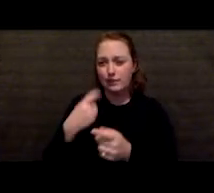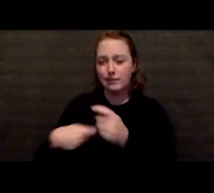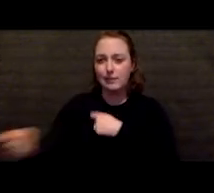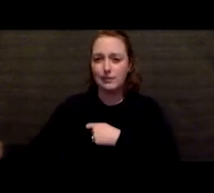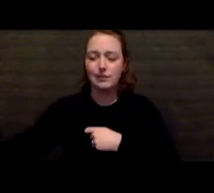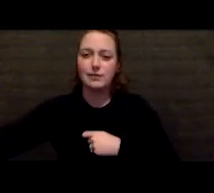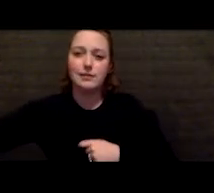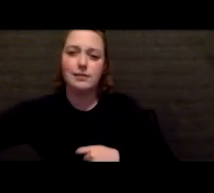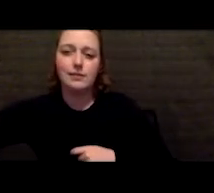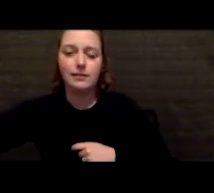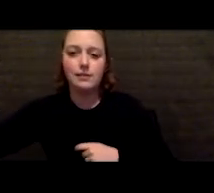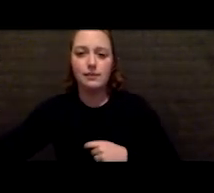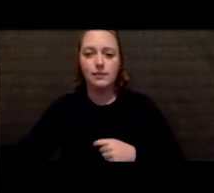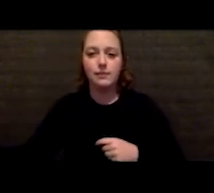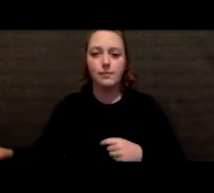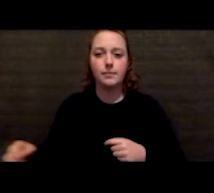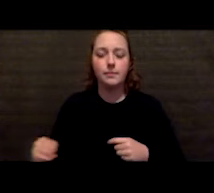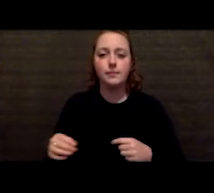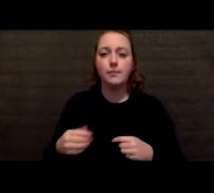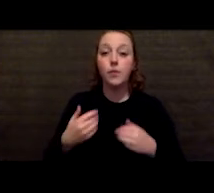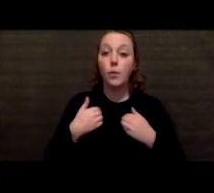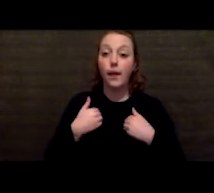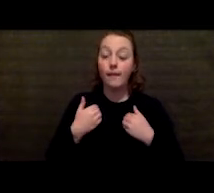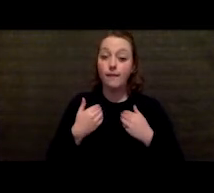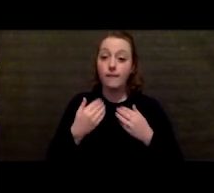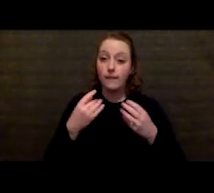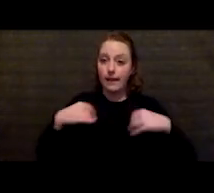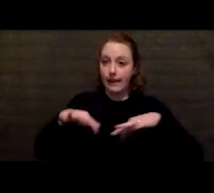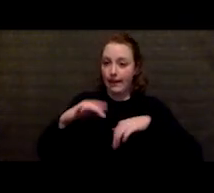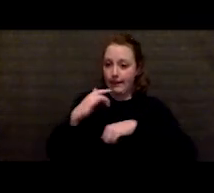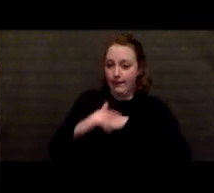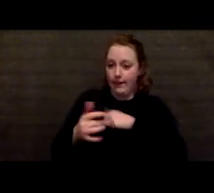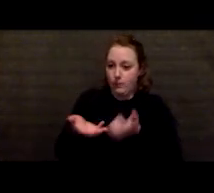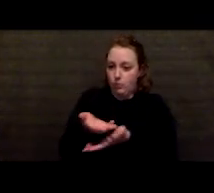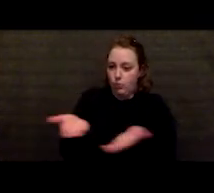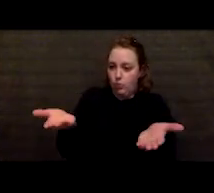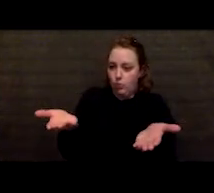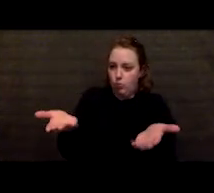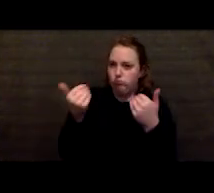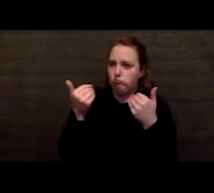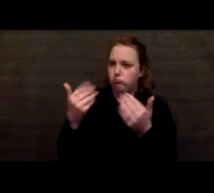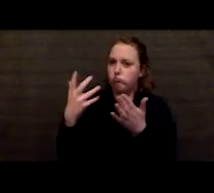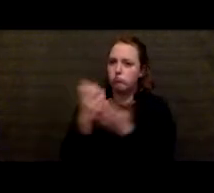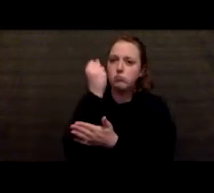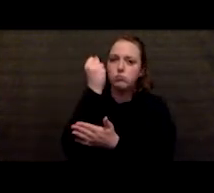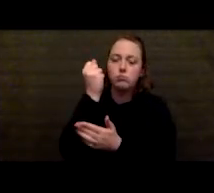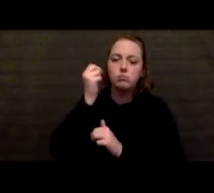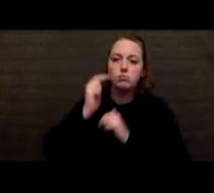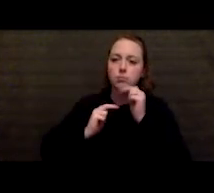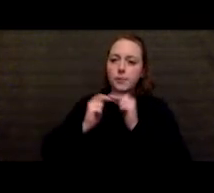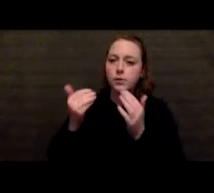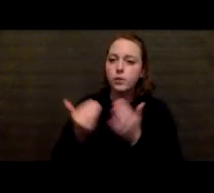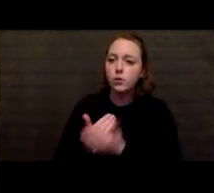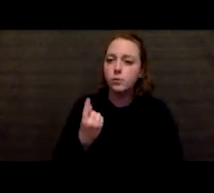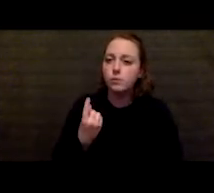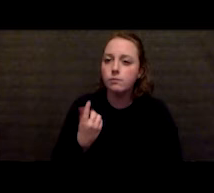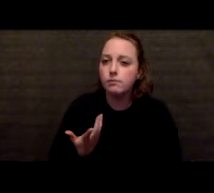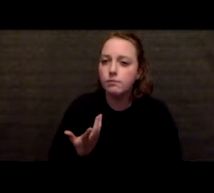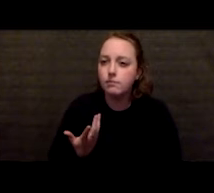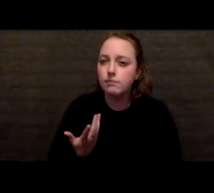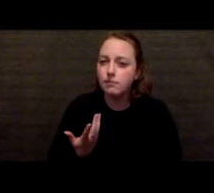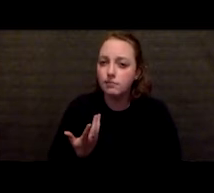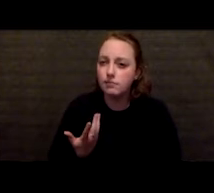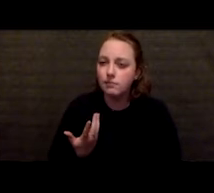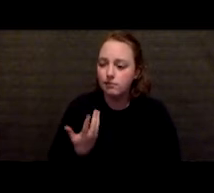I feel like we have the land available too. Why not just build new? When we have